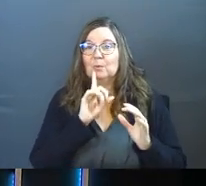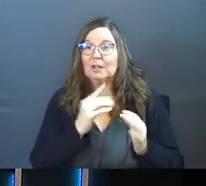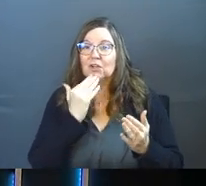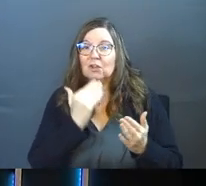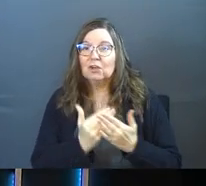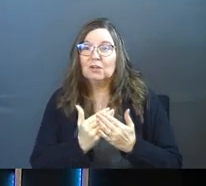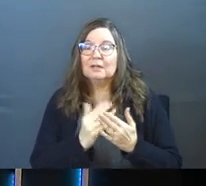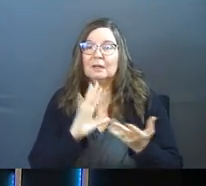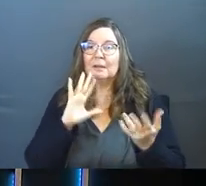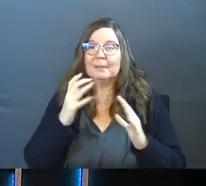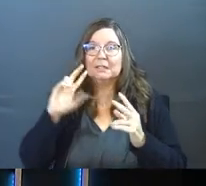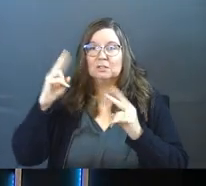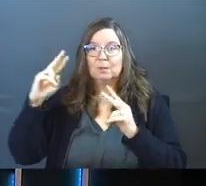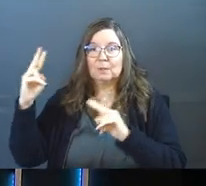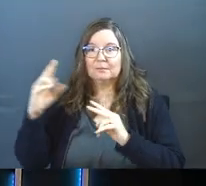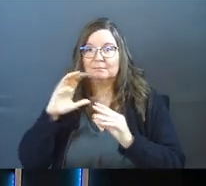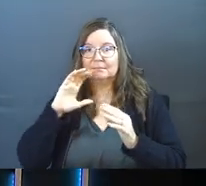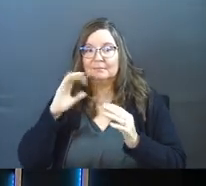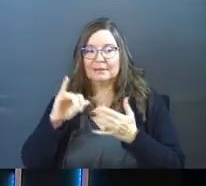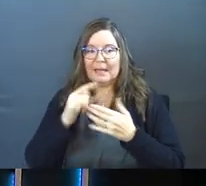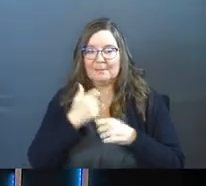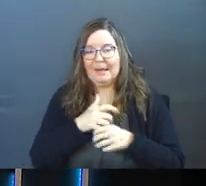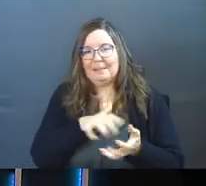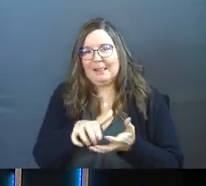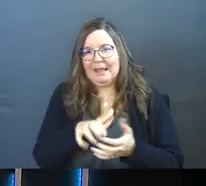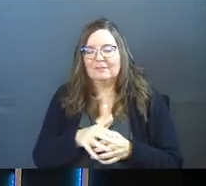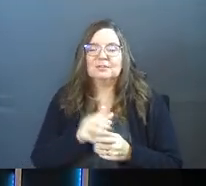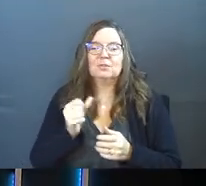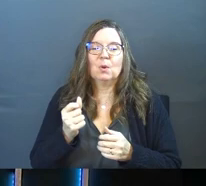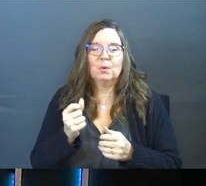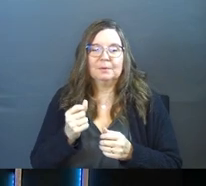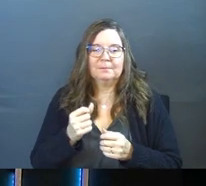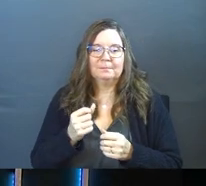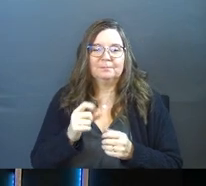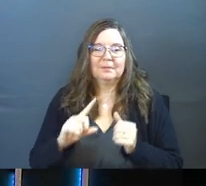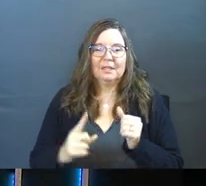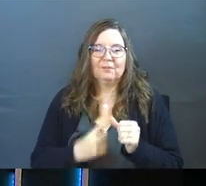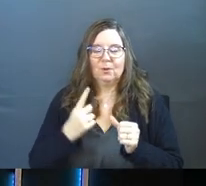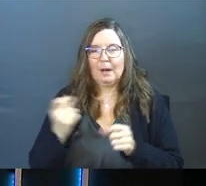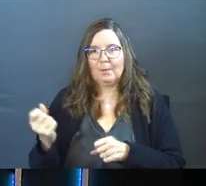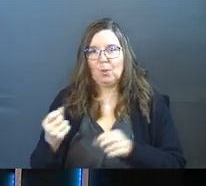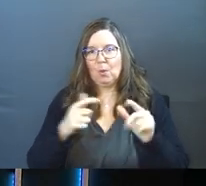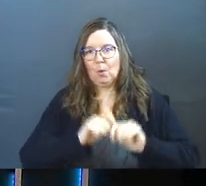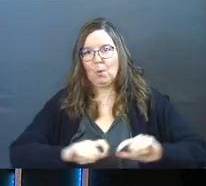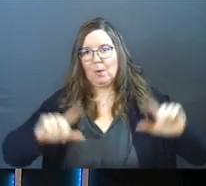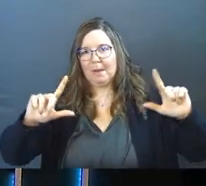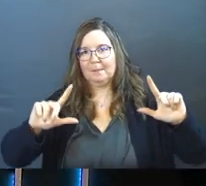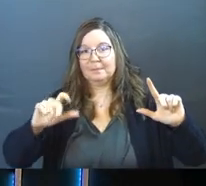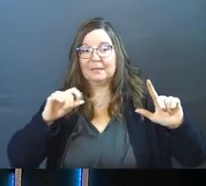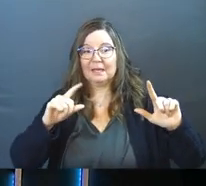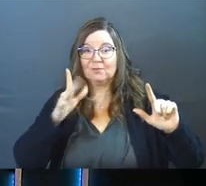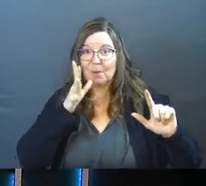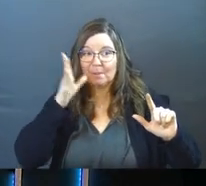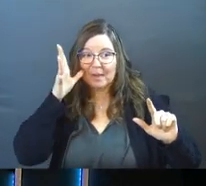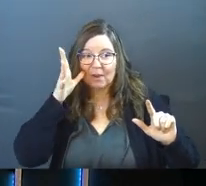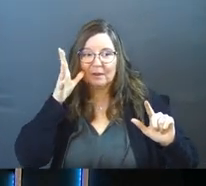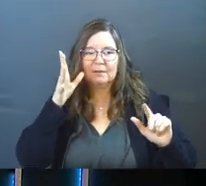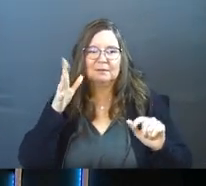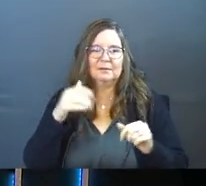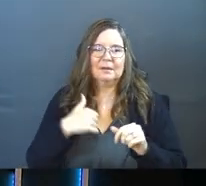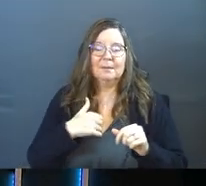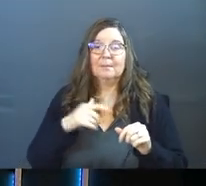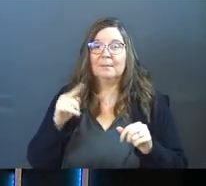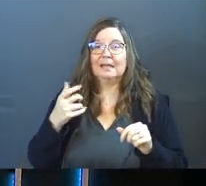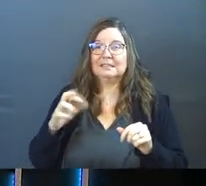really good miscommunications that just made me laugh. And so this first one I'm going to throw up there, if you're a parent, right? It